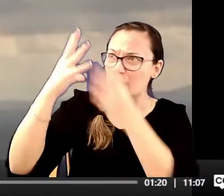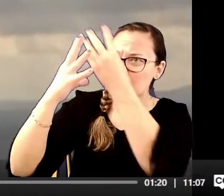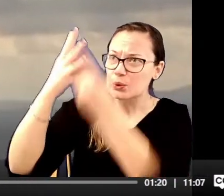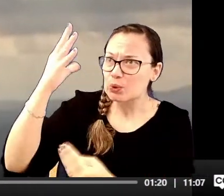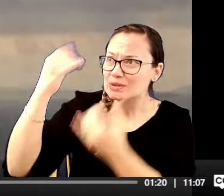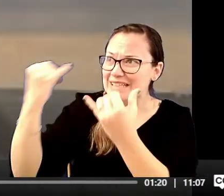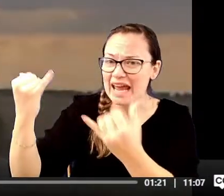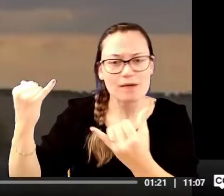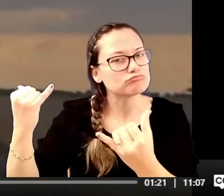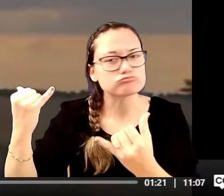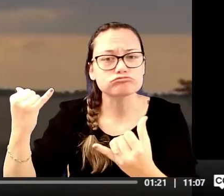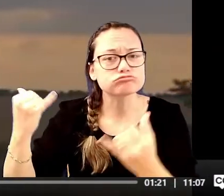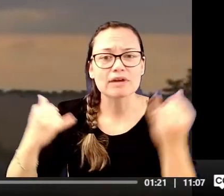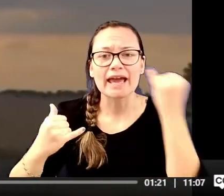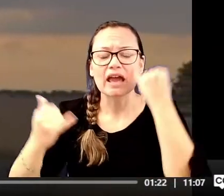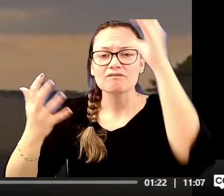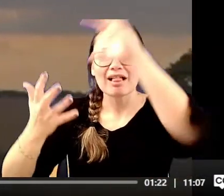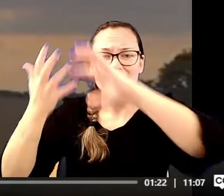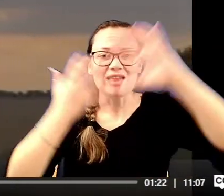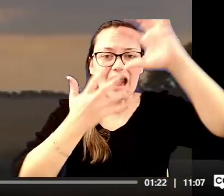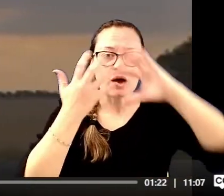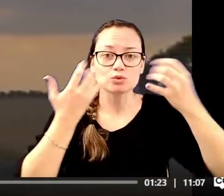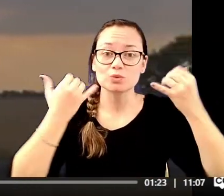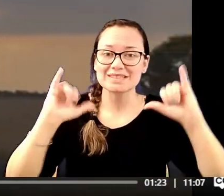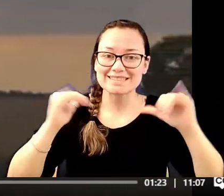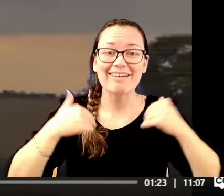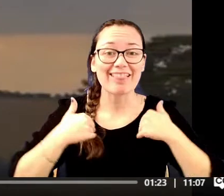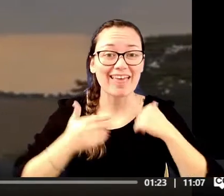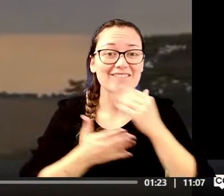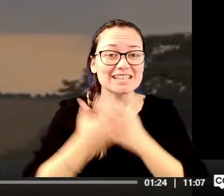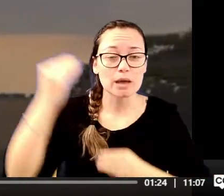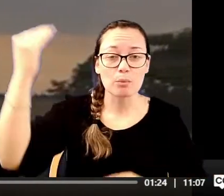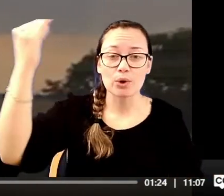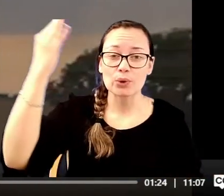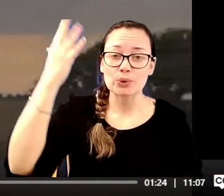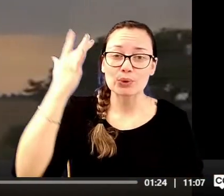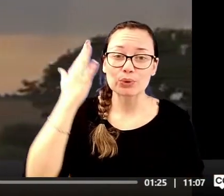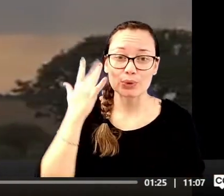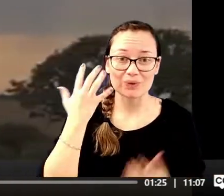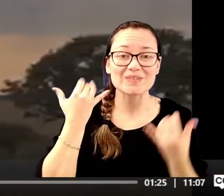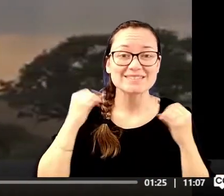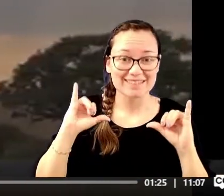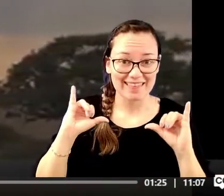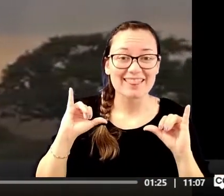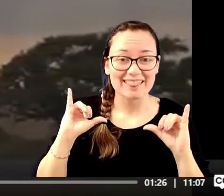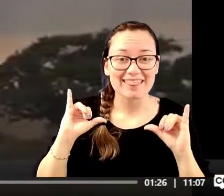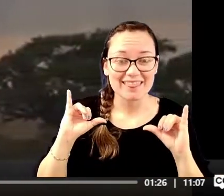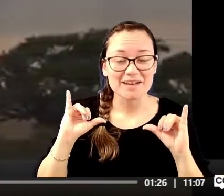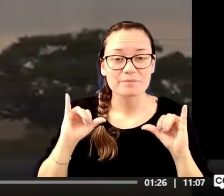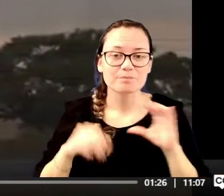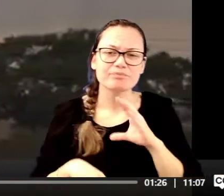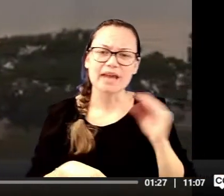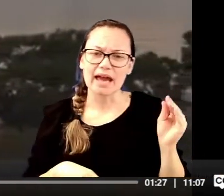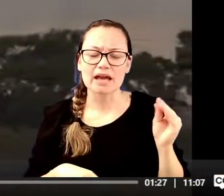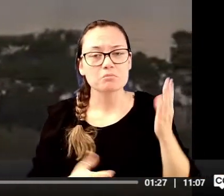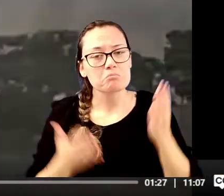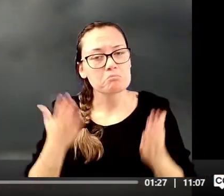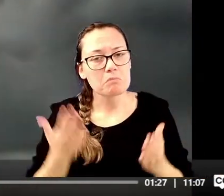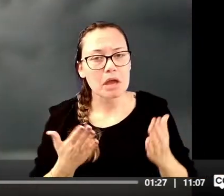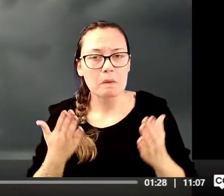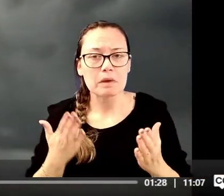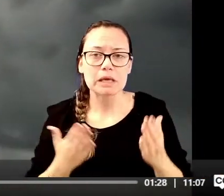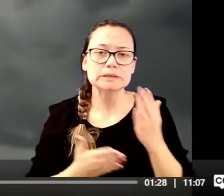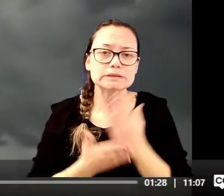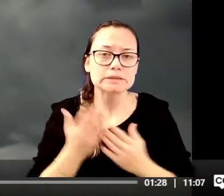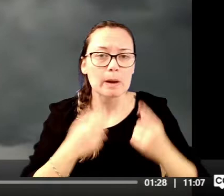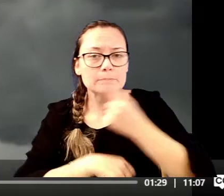plants are still able to receive sunshine through the clouds and things like that. And then we also always have and then we may have a day